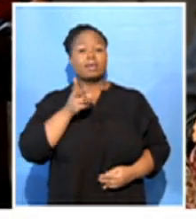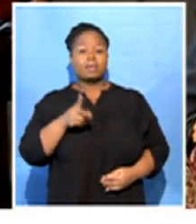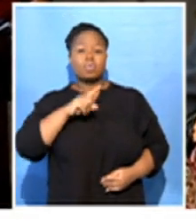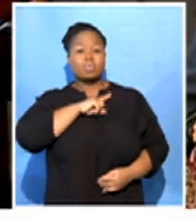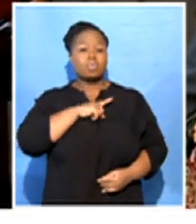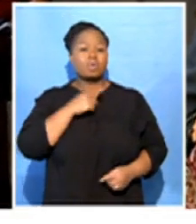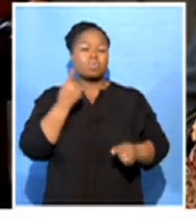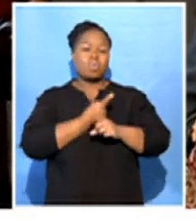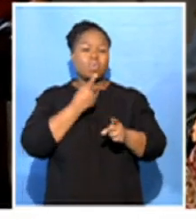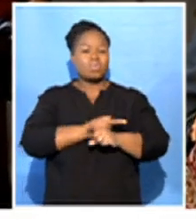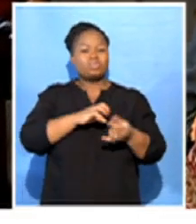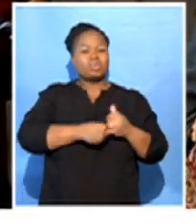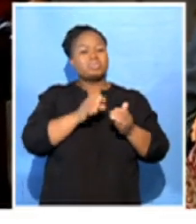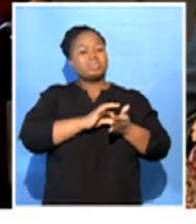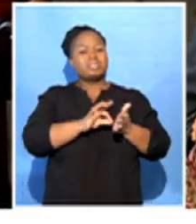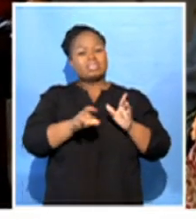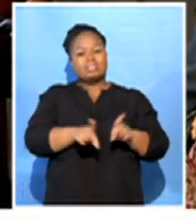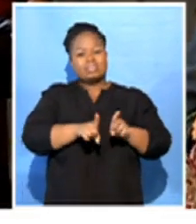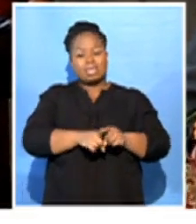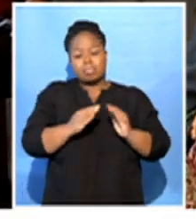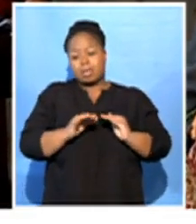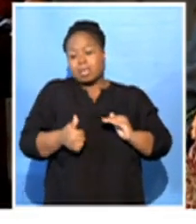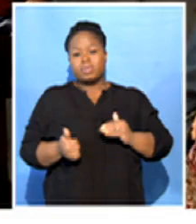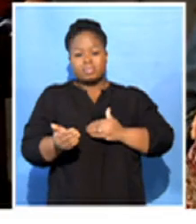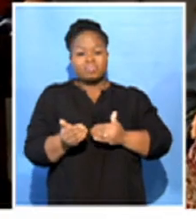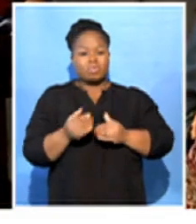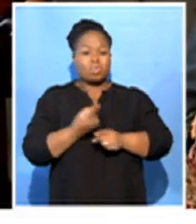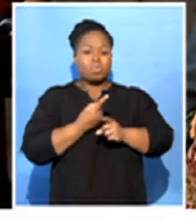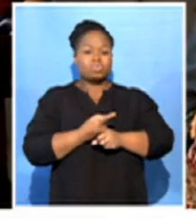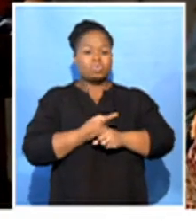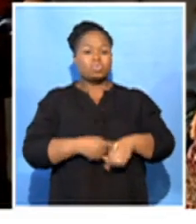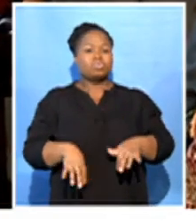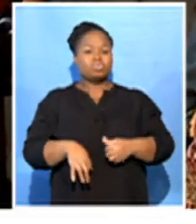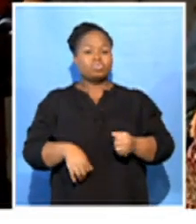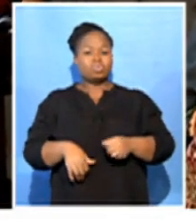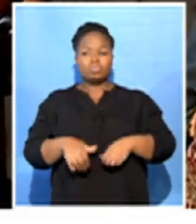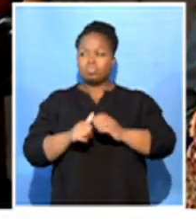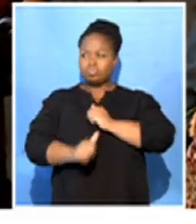Koko saphipha, nasecankondlu siyaphipha, nasecankwendlela siyaphipha.